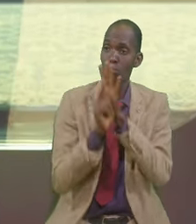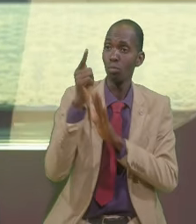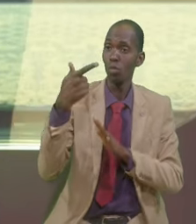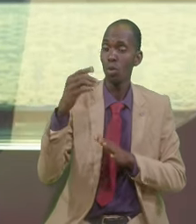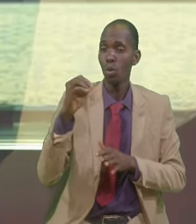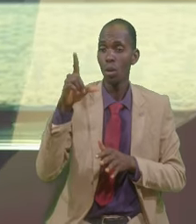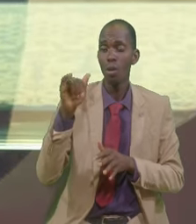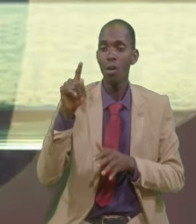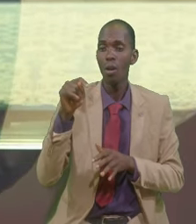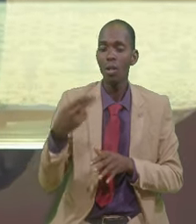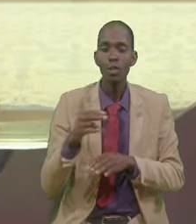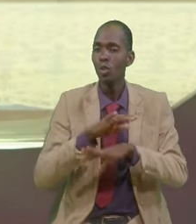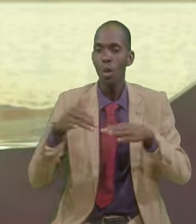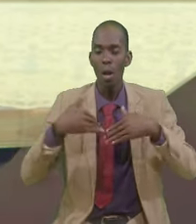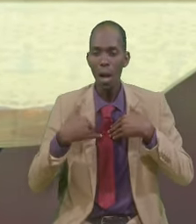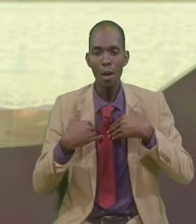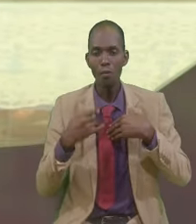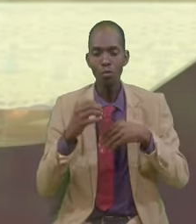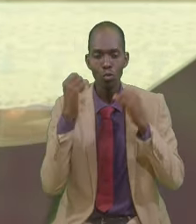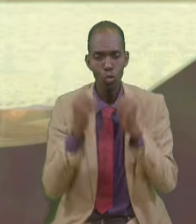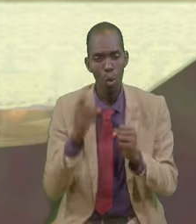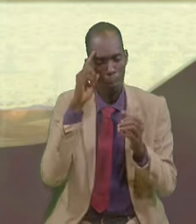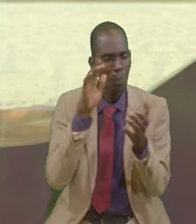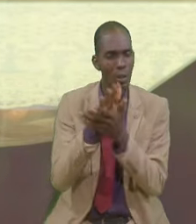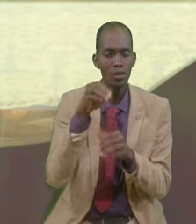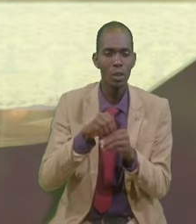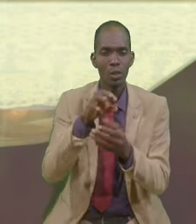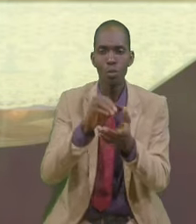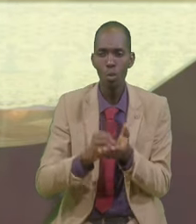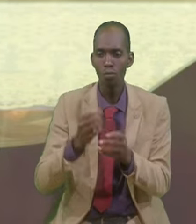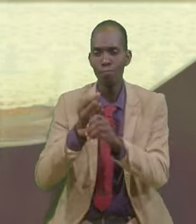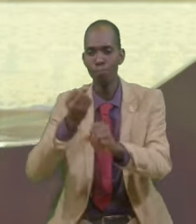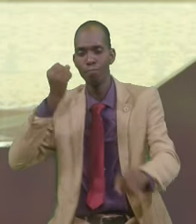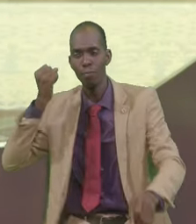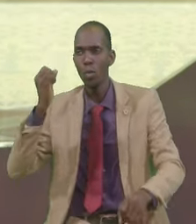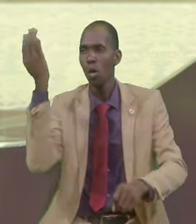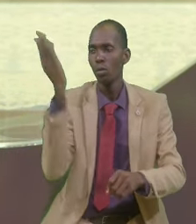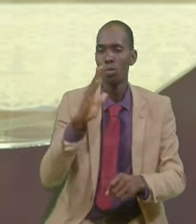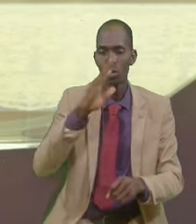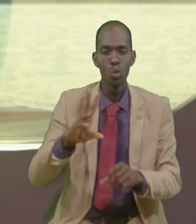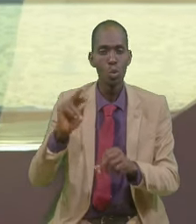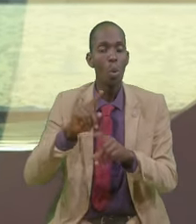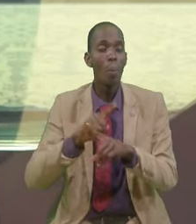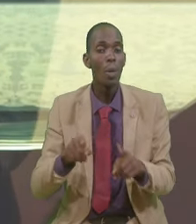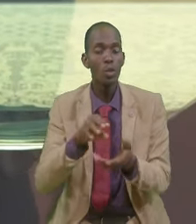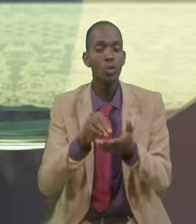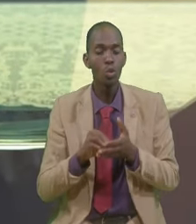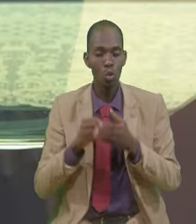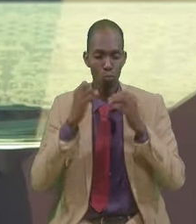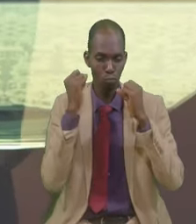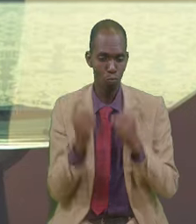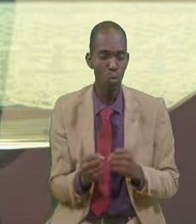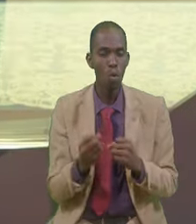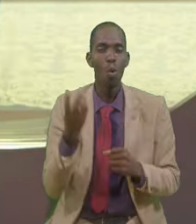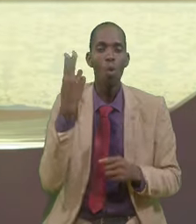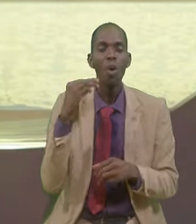standing on as a giant was his gods. His gods, his idols. And then he cursed David